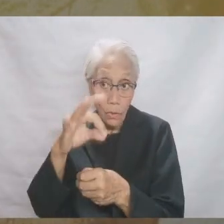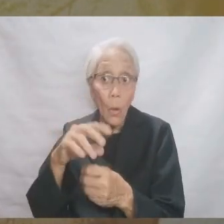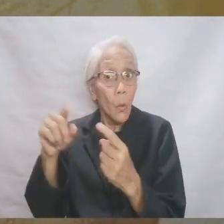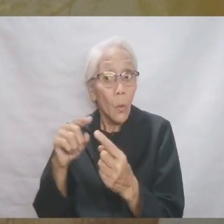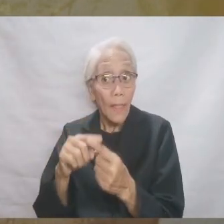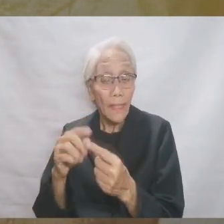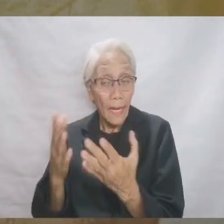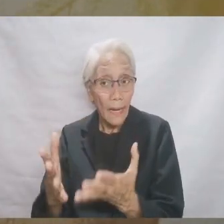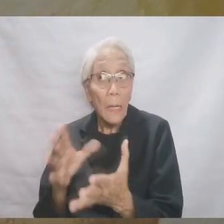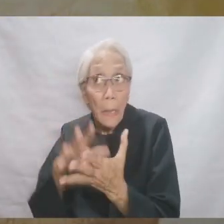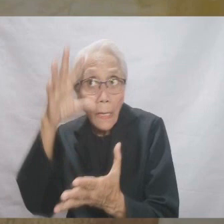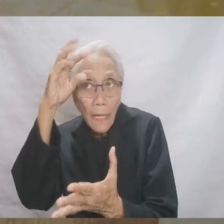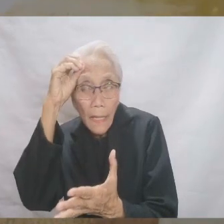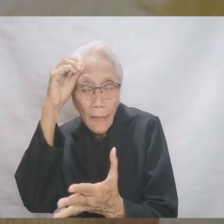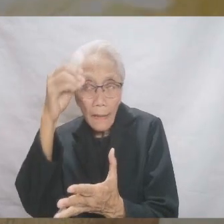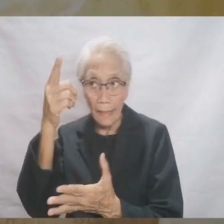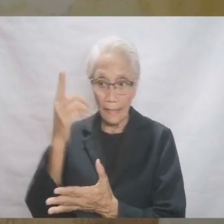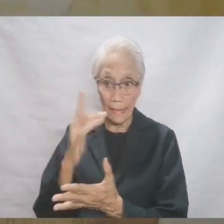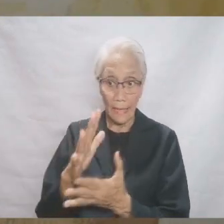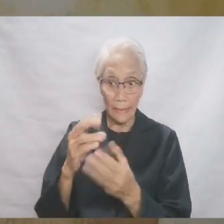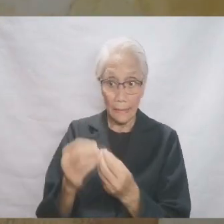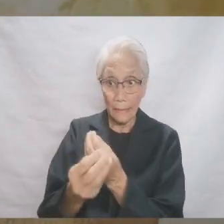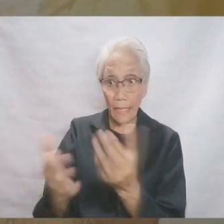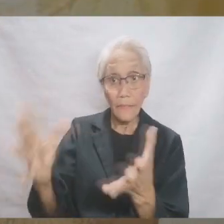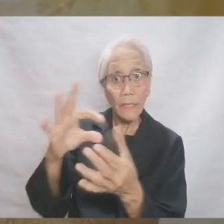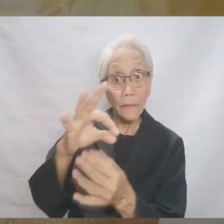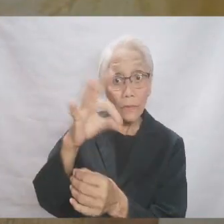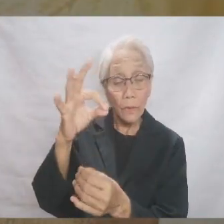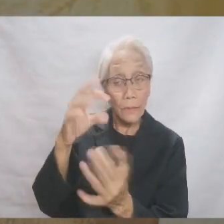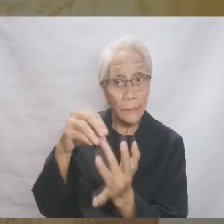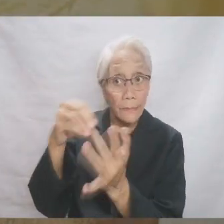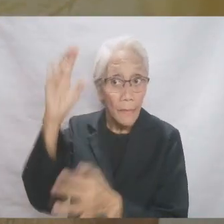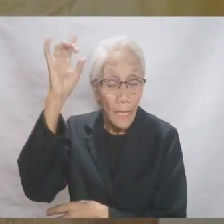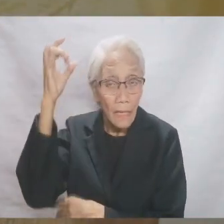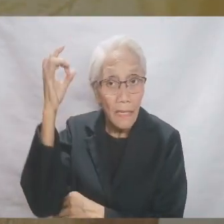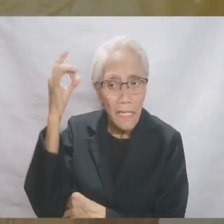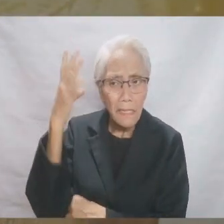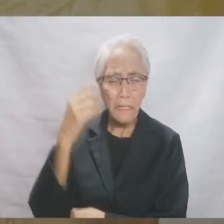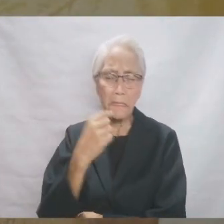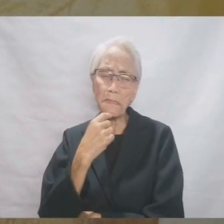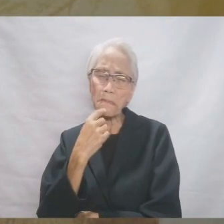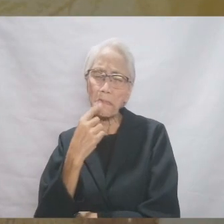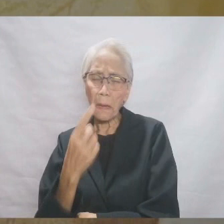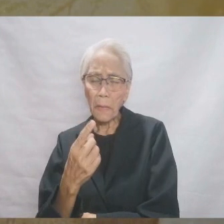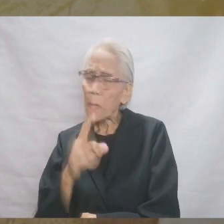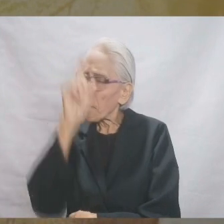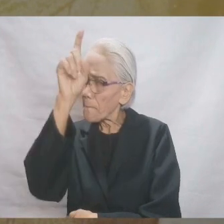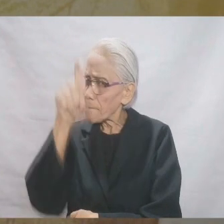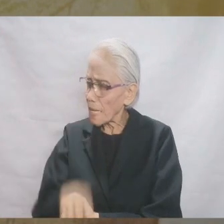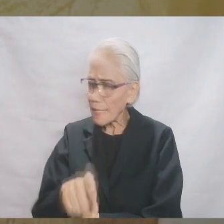that when they learn or hear that God is giving souls extraordinary graces, sabi